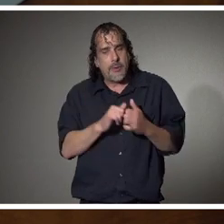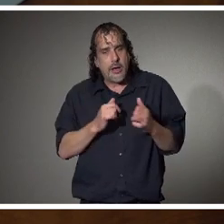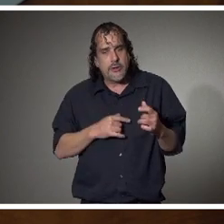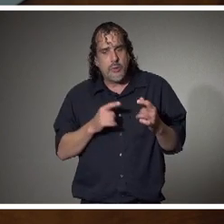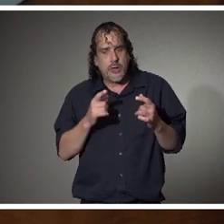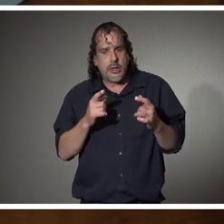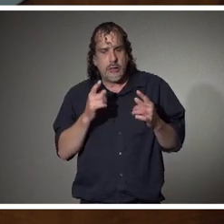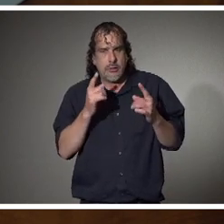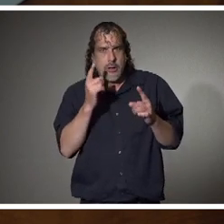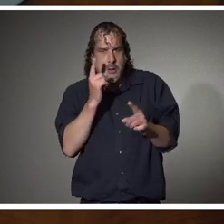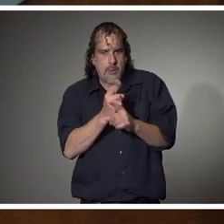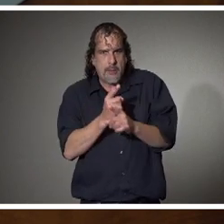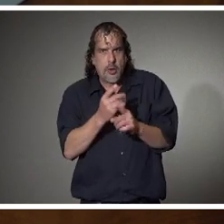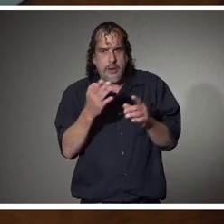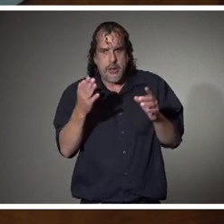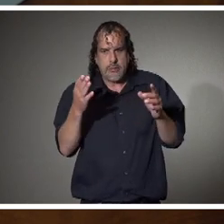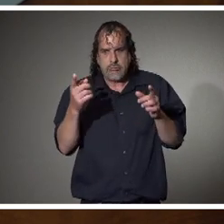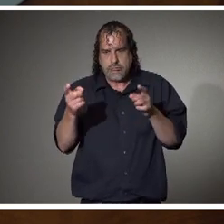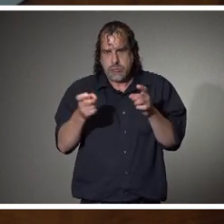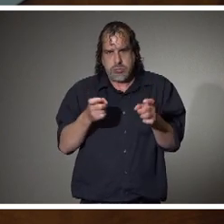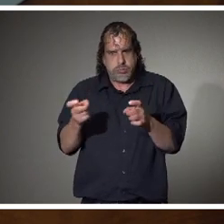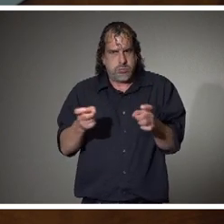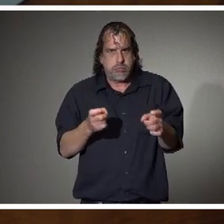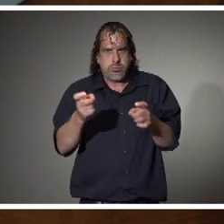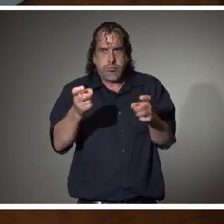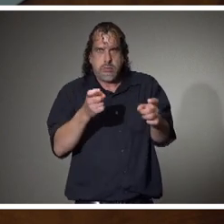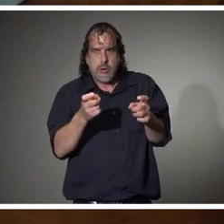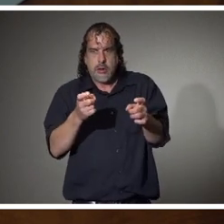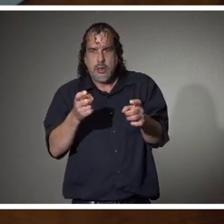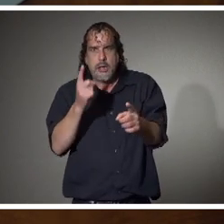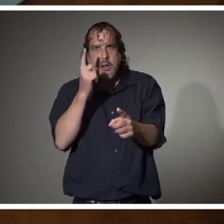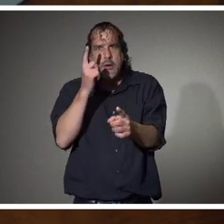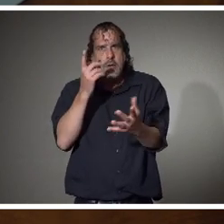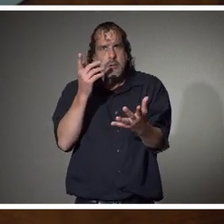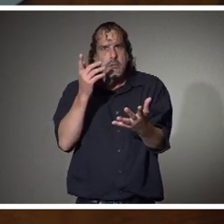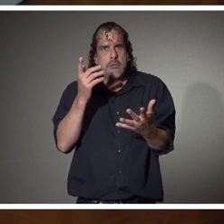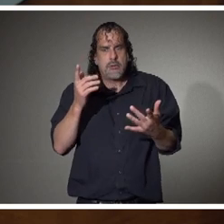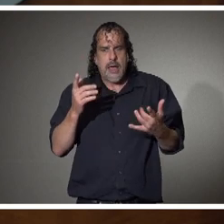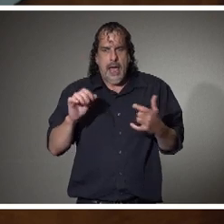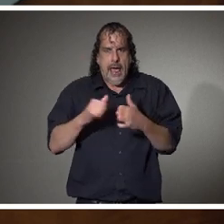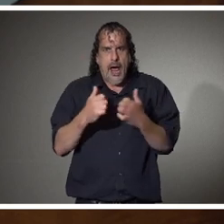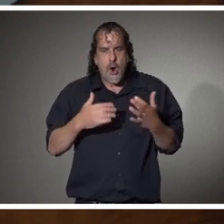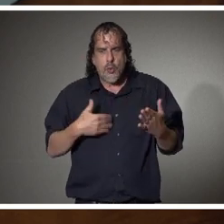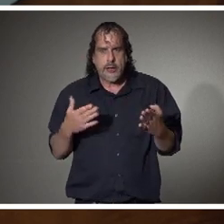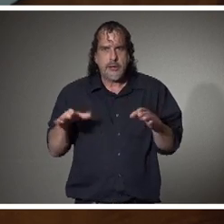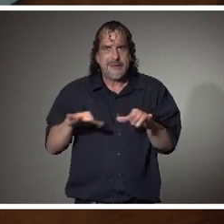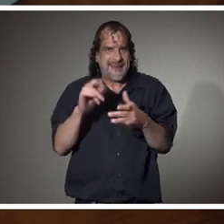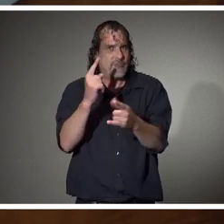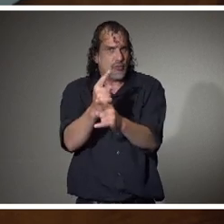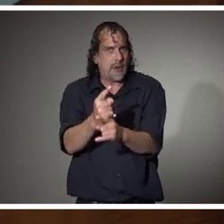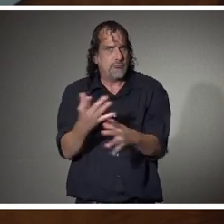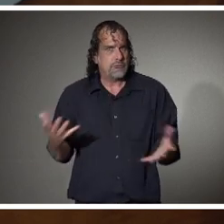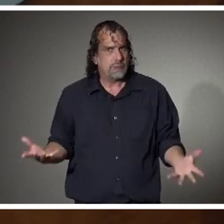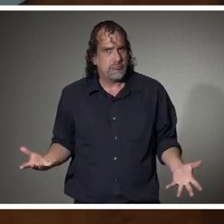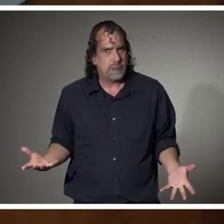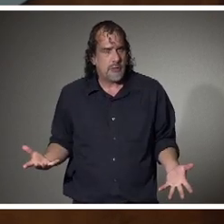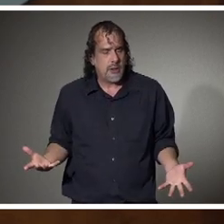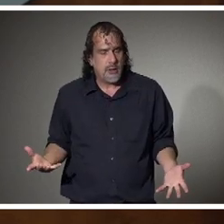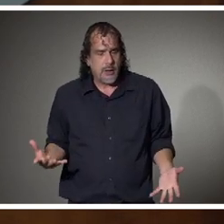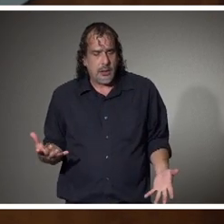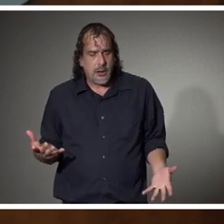a very challenging environment in the correct, proper way. And so I will tell